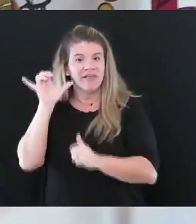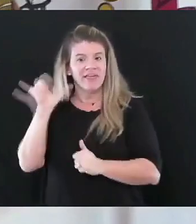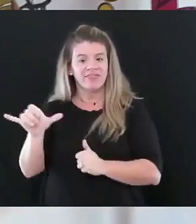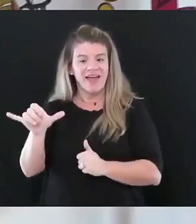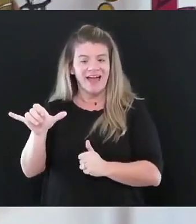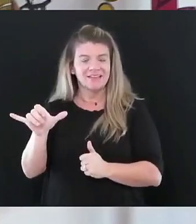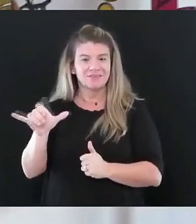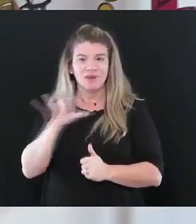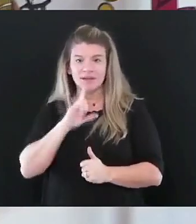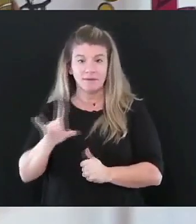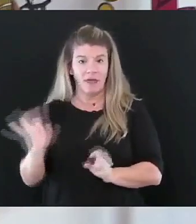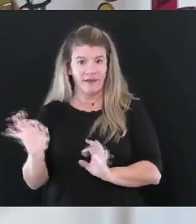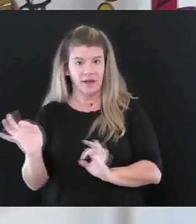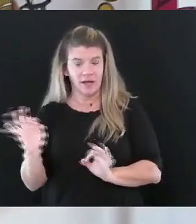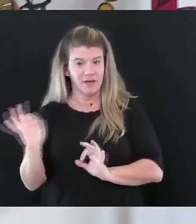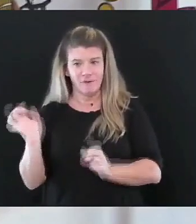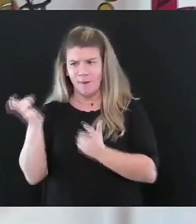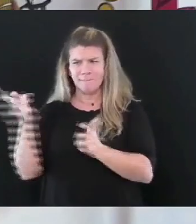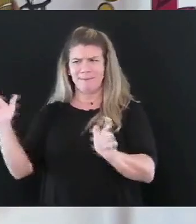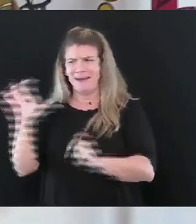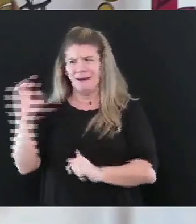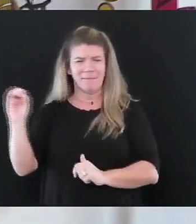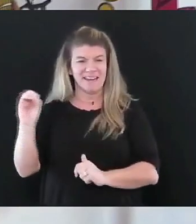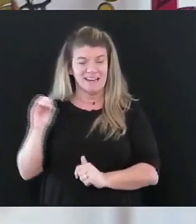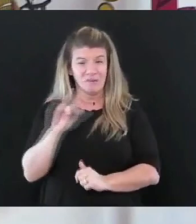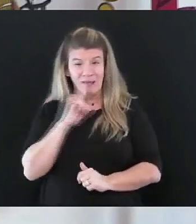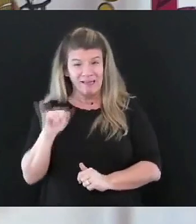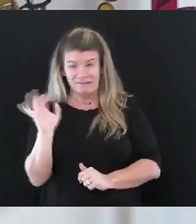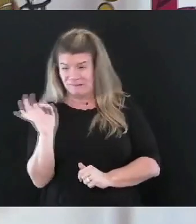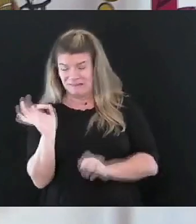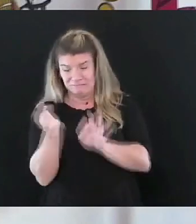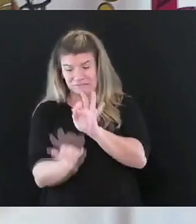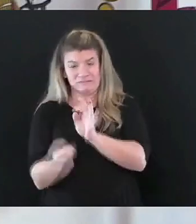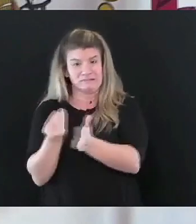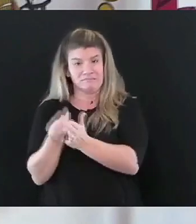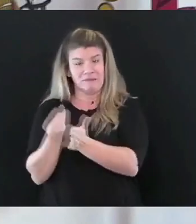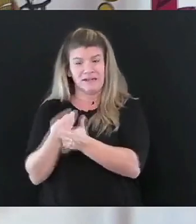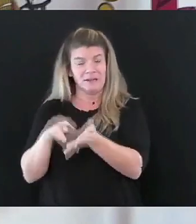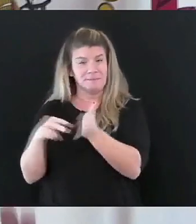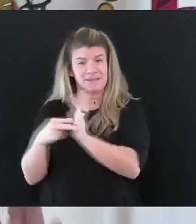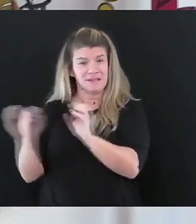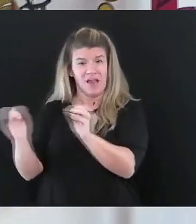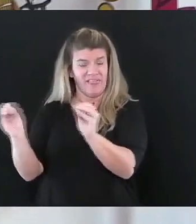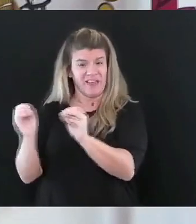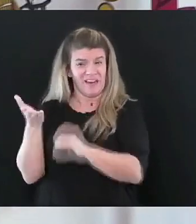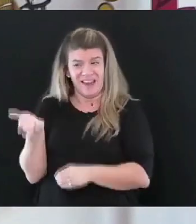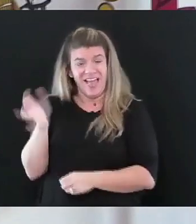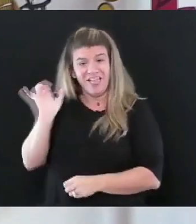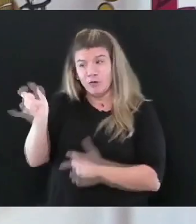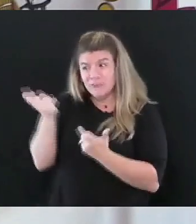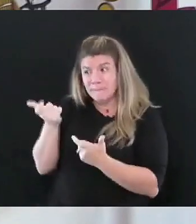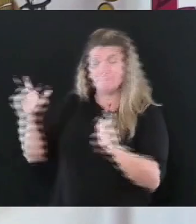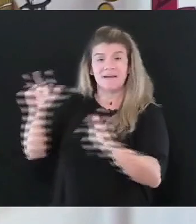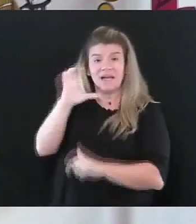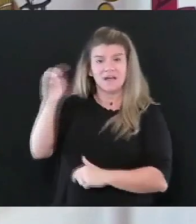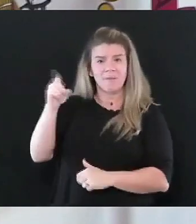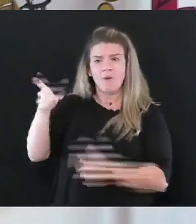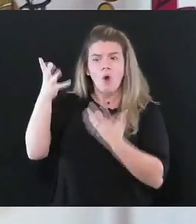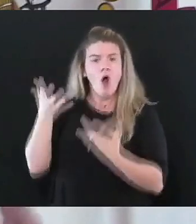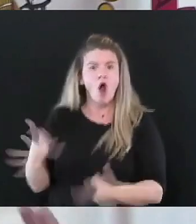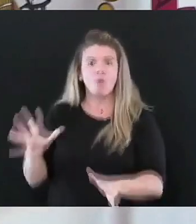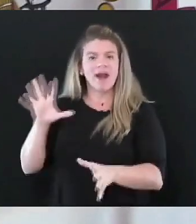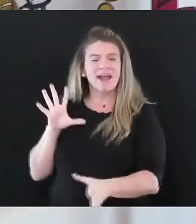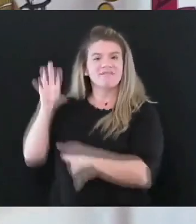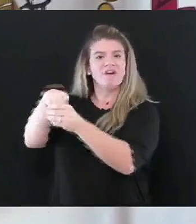bump on a dinosaur. It wouldn't even matter to those companies. Those companies were already involved